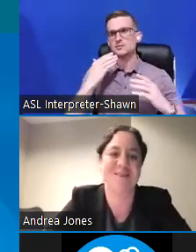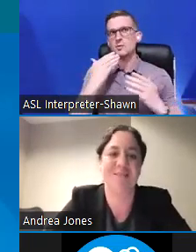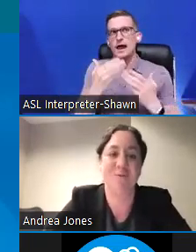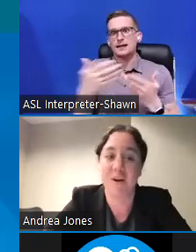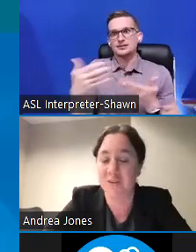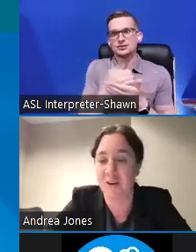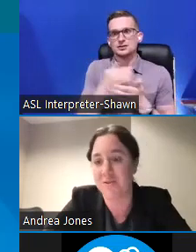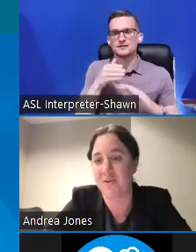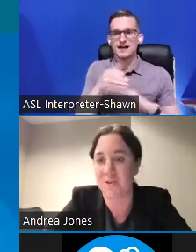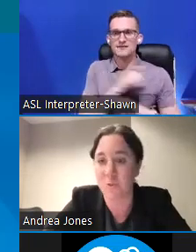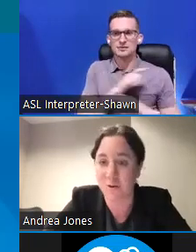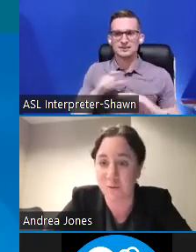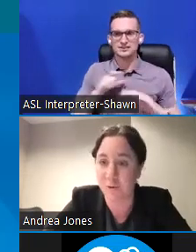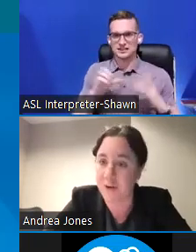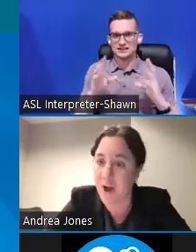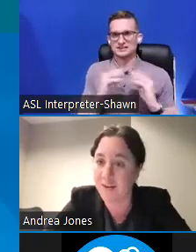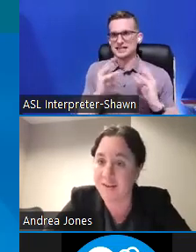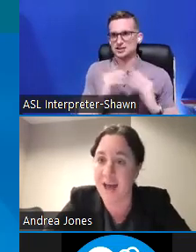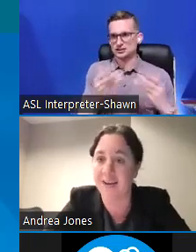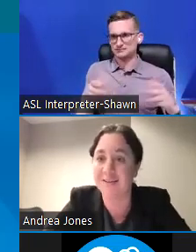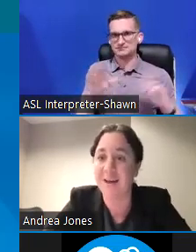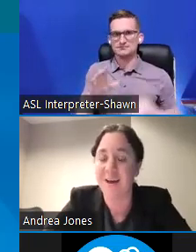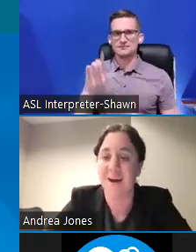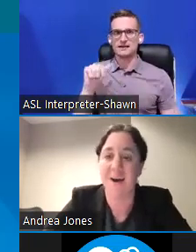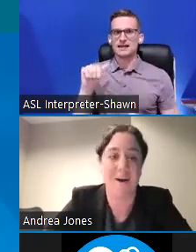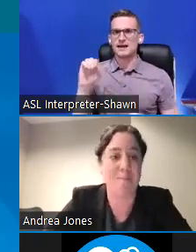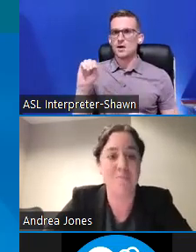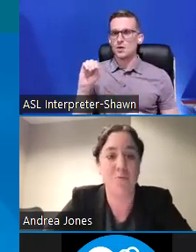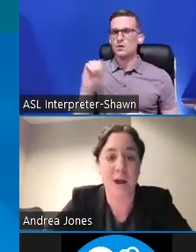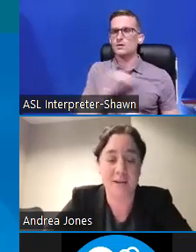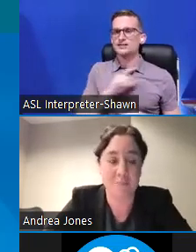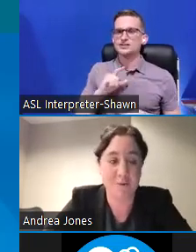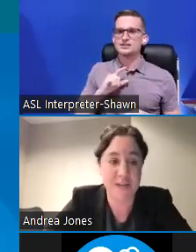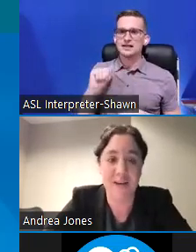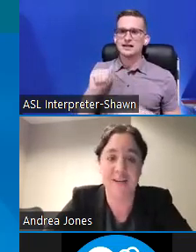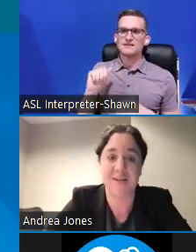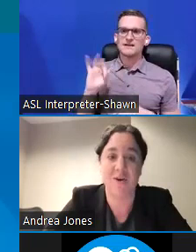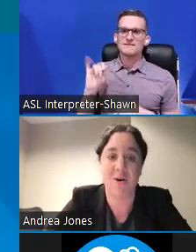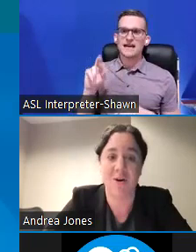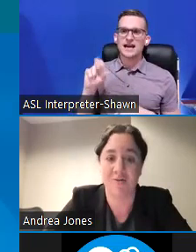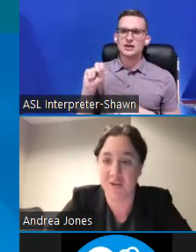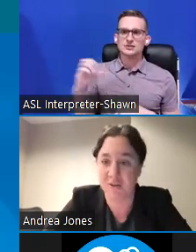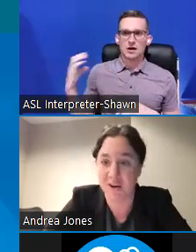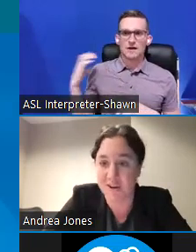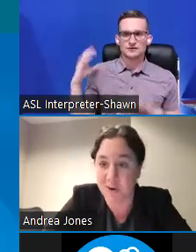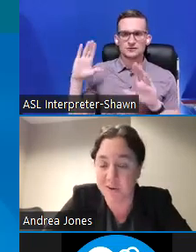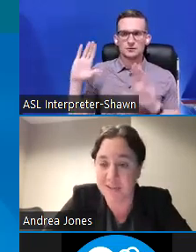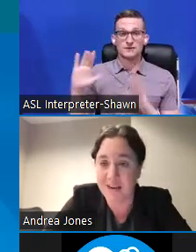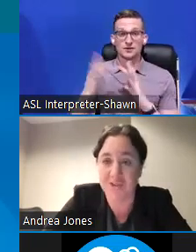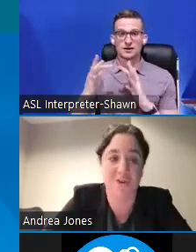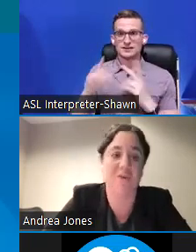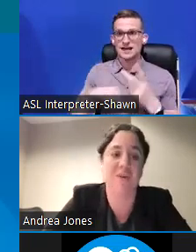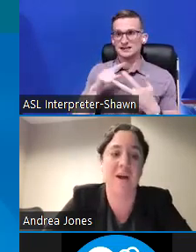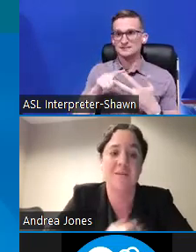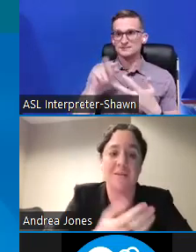our legislative affairs officer. She's a wonderful point of contact. Ryan Templeton is our division director at Policy